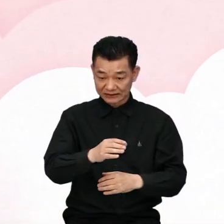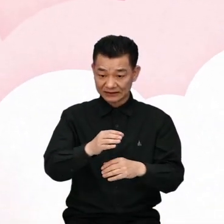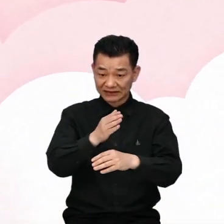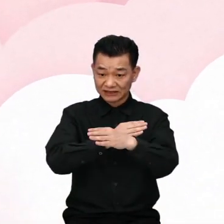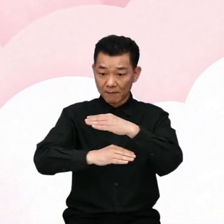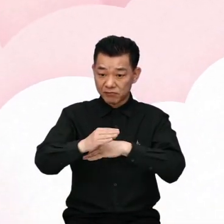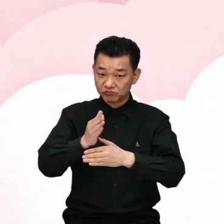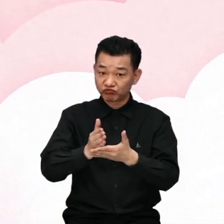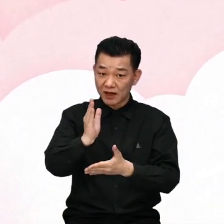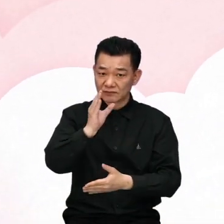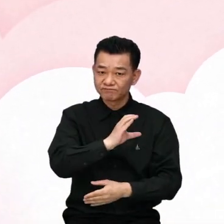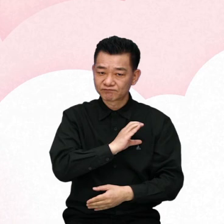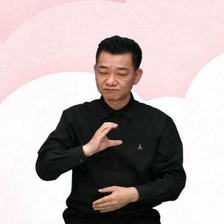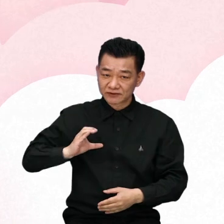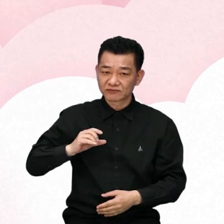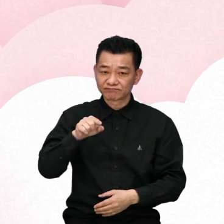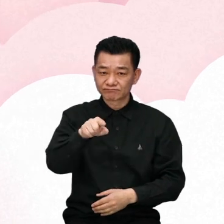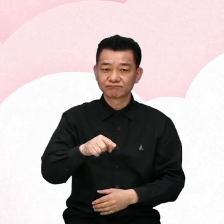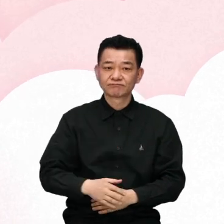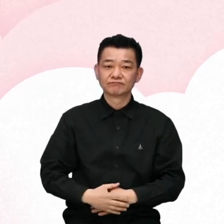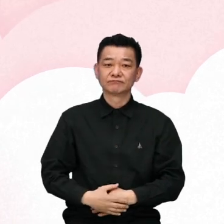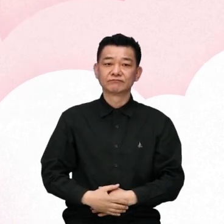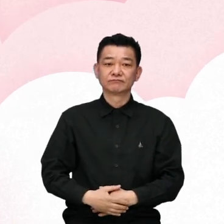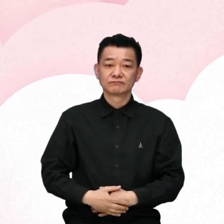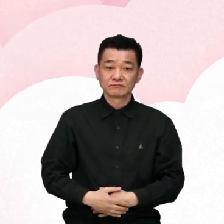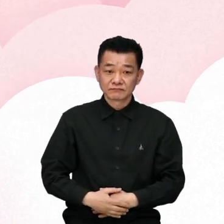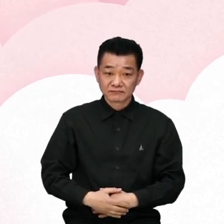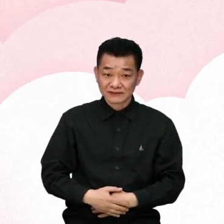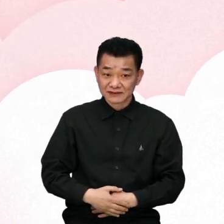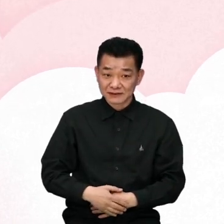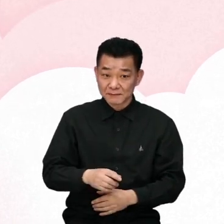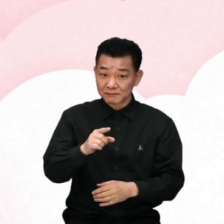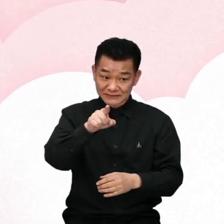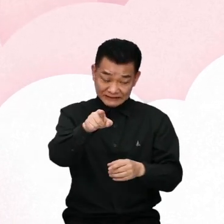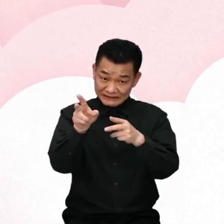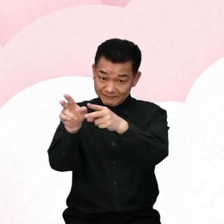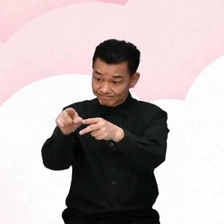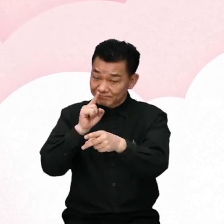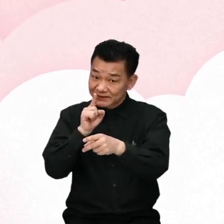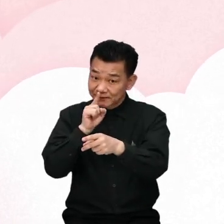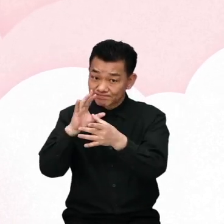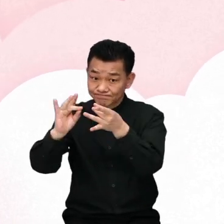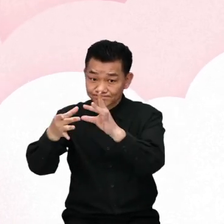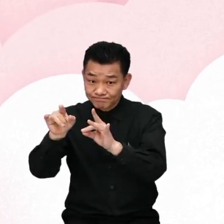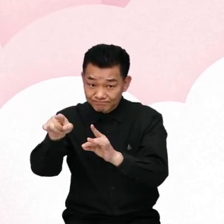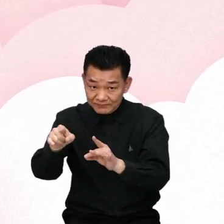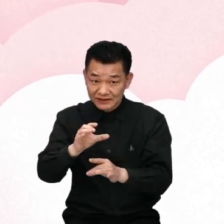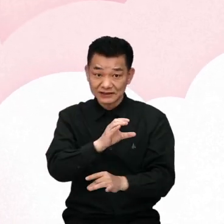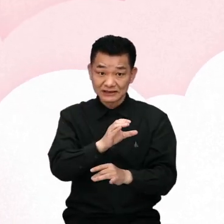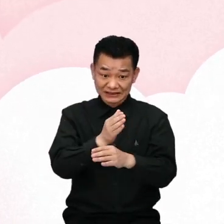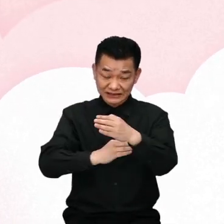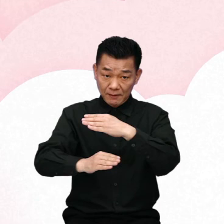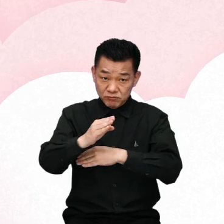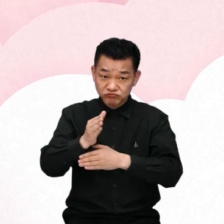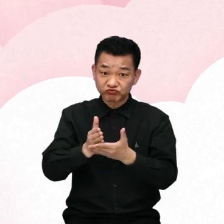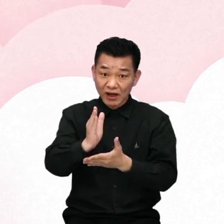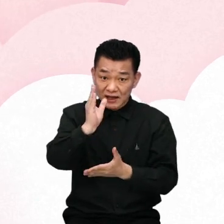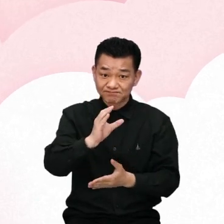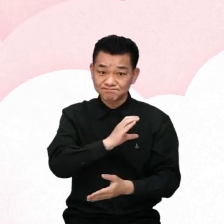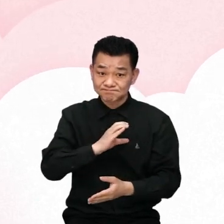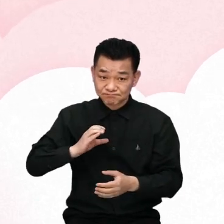The UN Committee on the Rights of Persons with Disabilities is literally a place working hard for the rights of persons